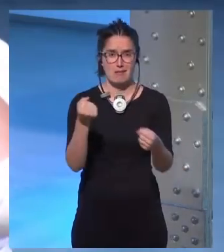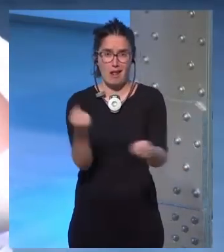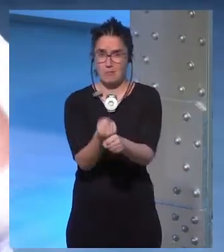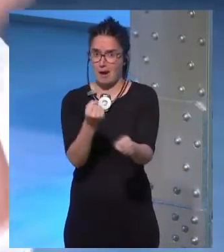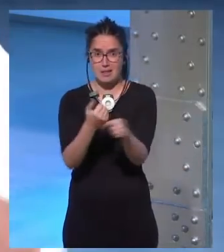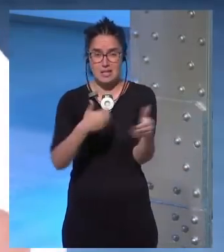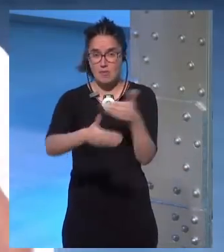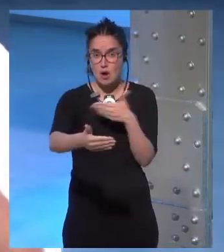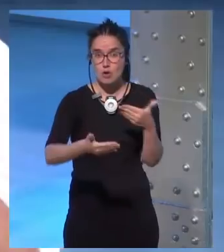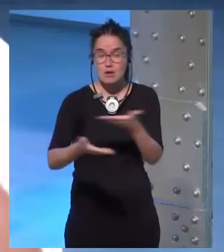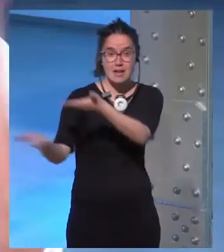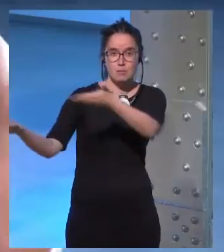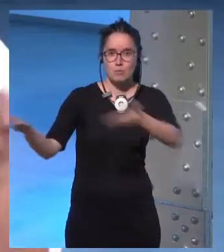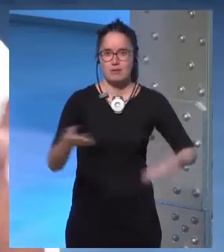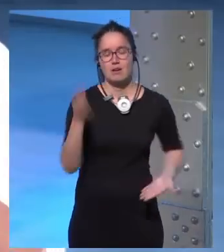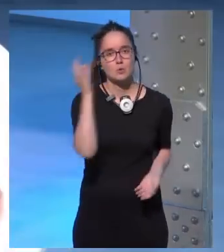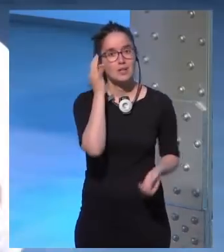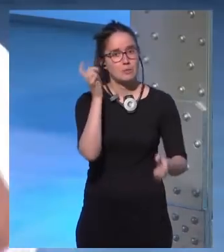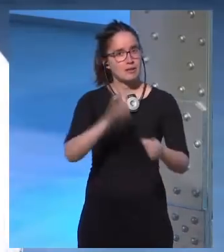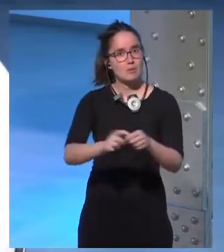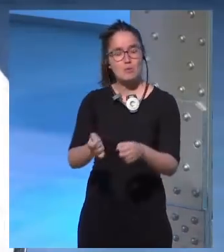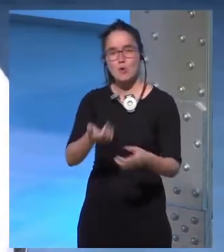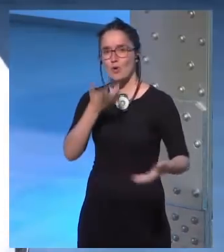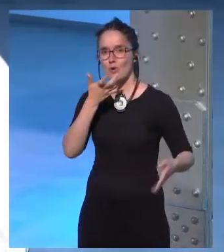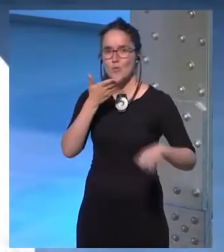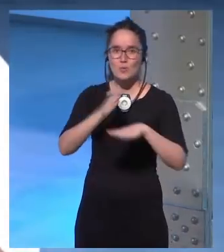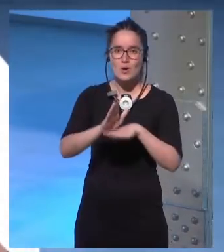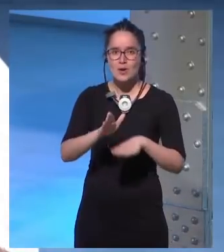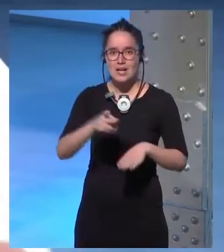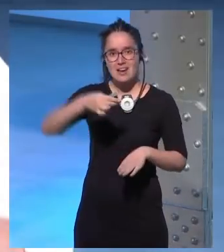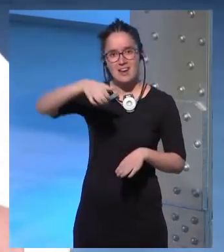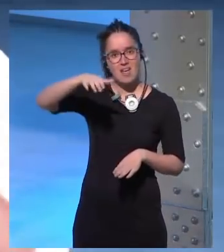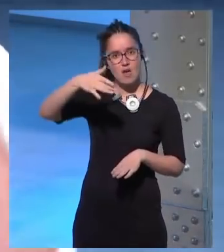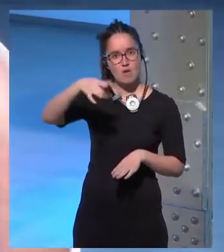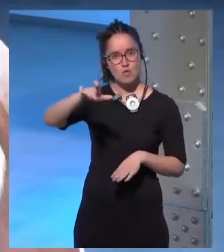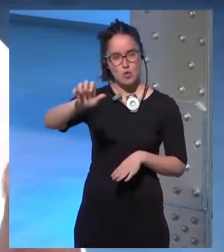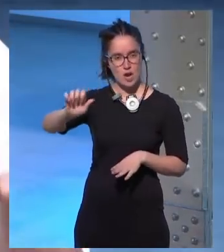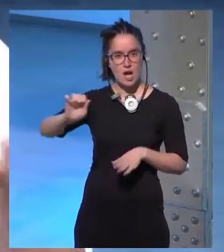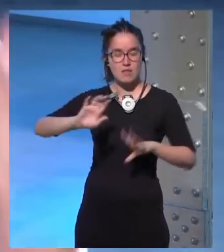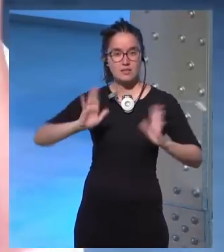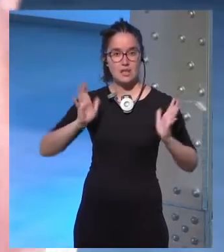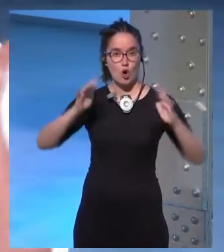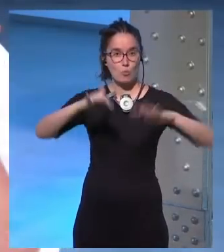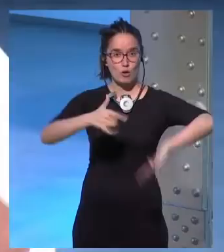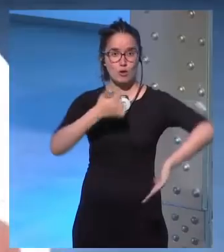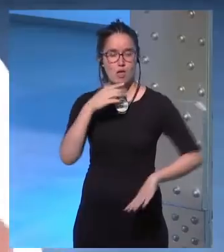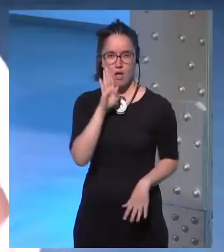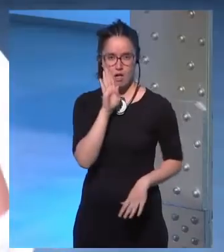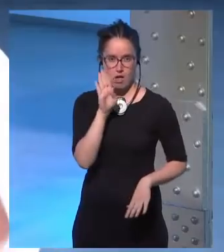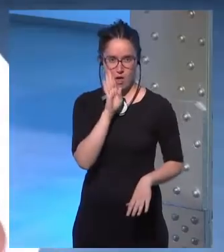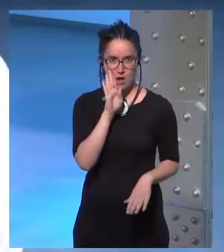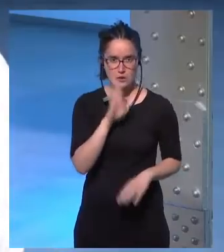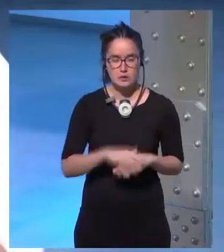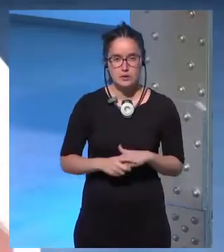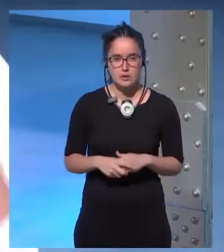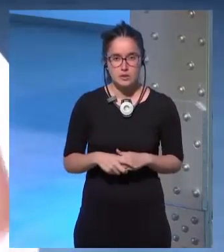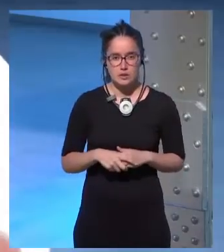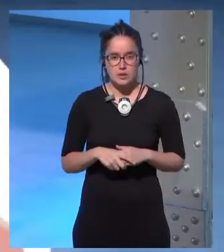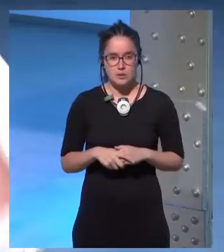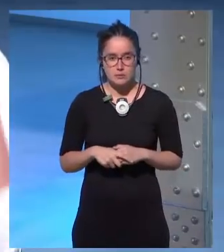inviting people to actually come. And again, and there's geeky stuff you can do, like let's have a board game night, let's have, and be sure that you are making